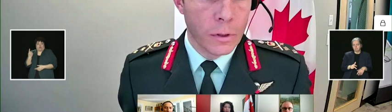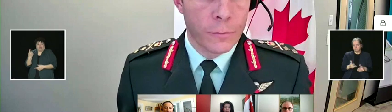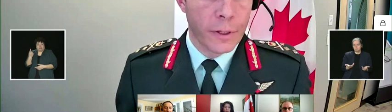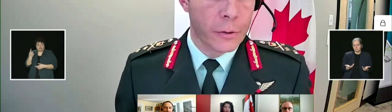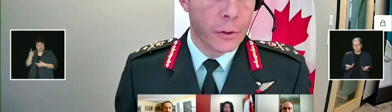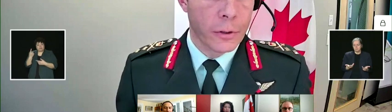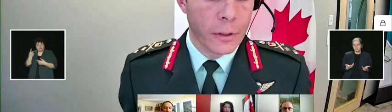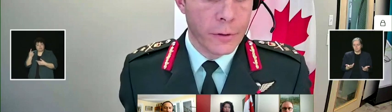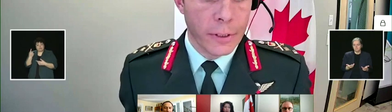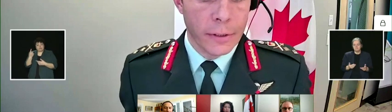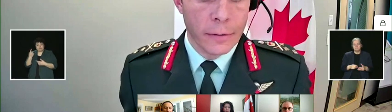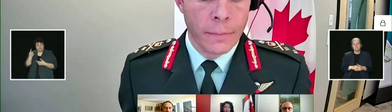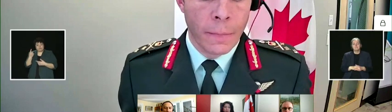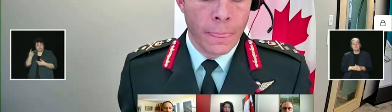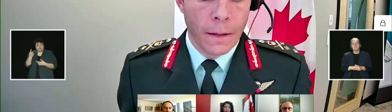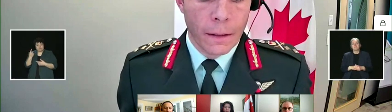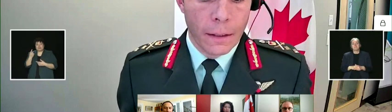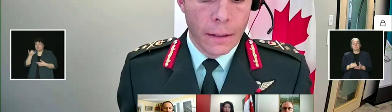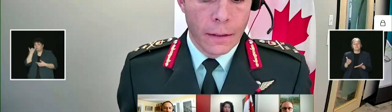least one failure of a